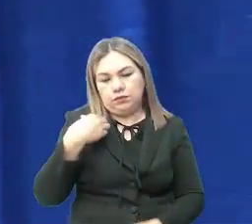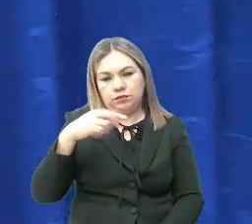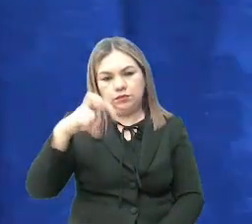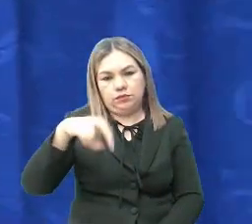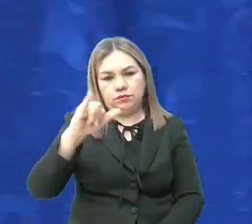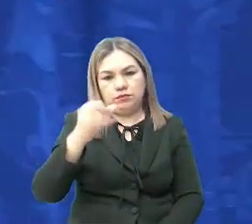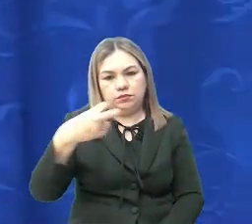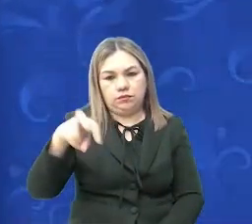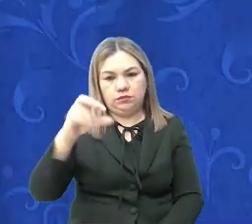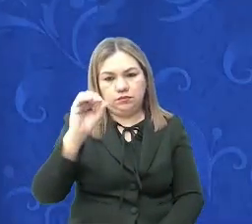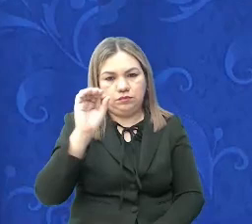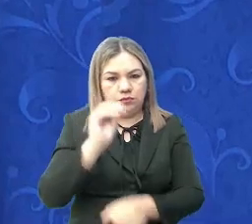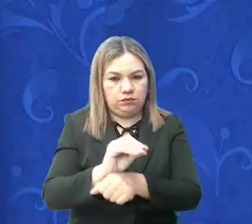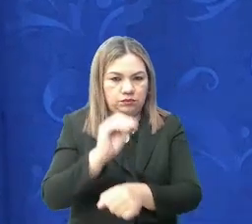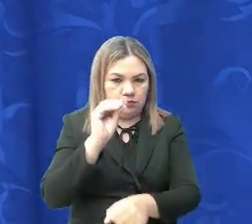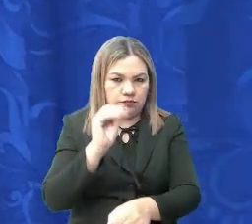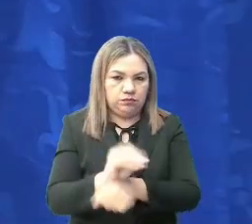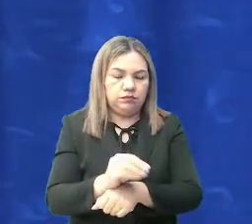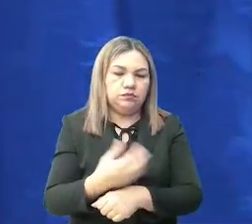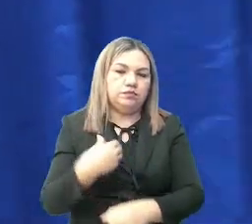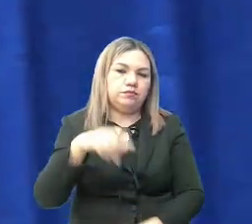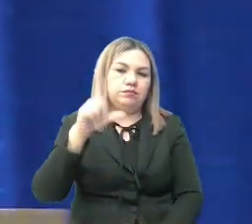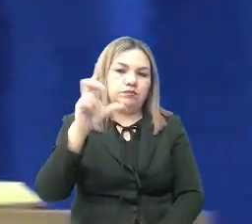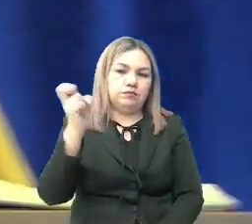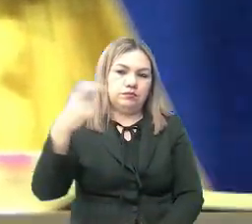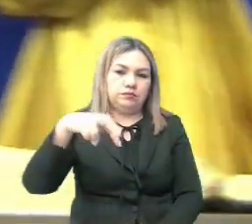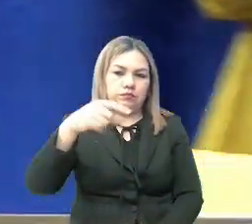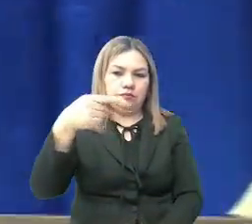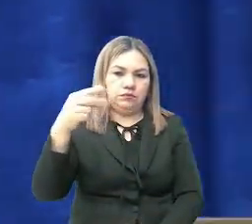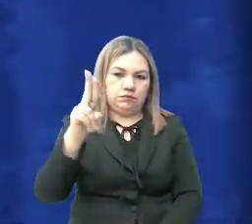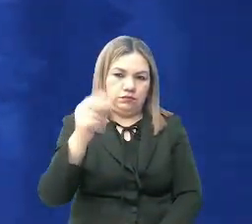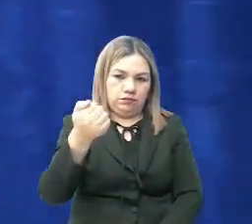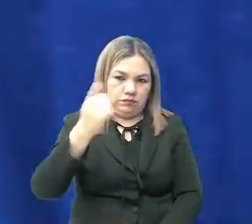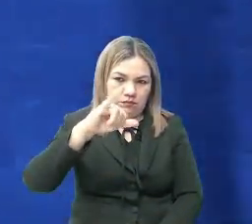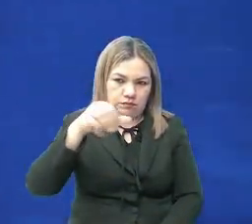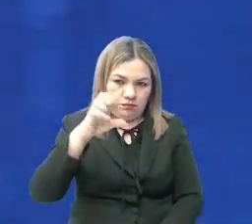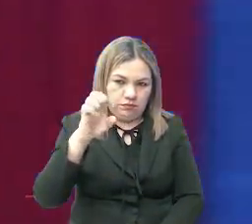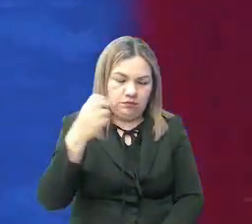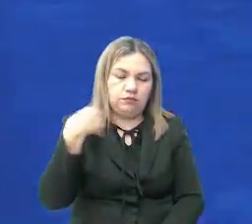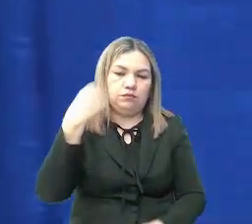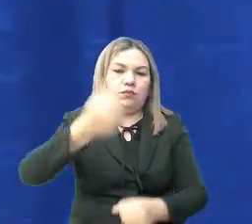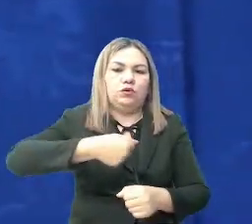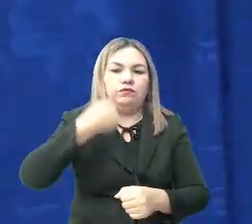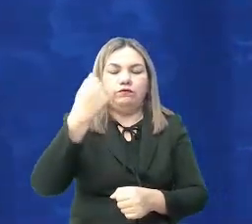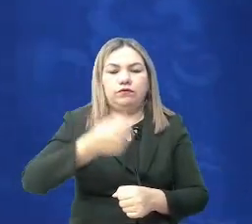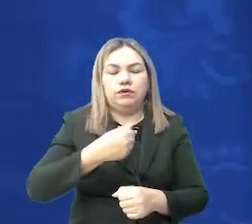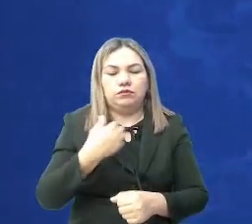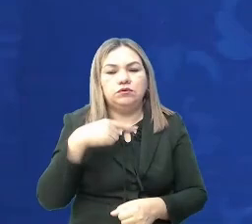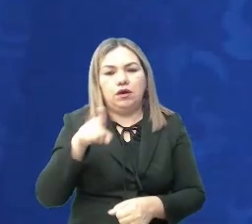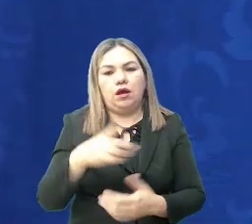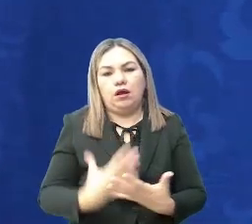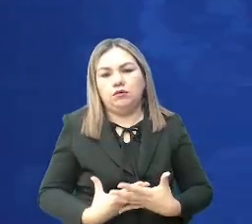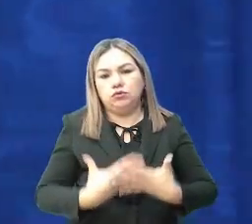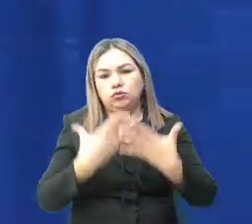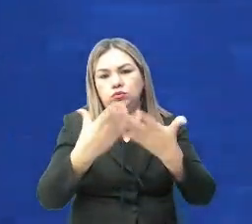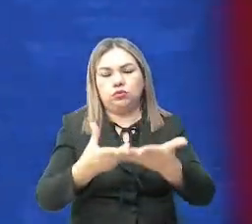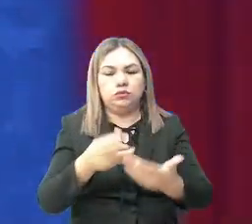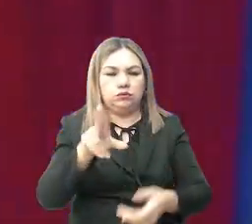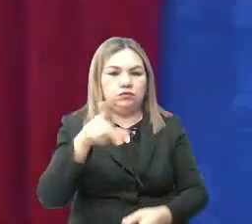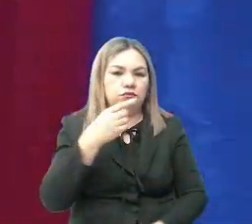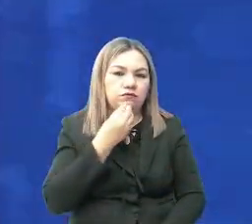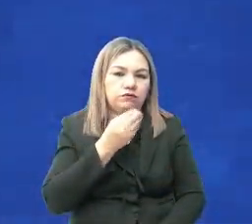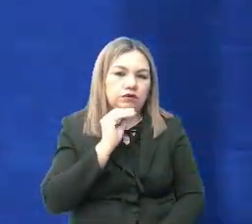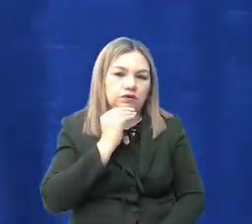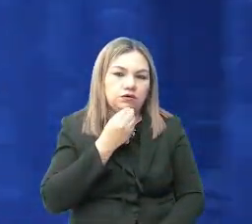You need to teach them in the prophetic word, and those children, I assure you, that are going to sustain you